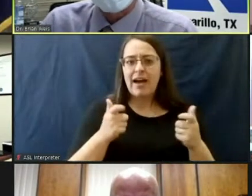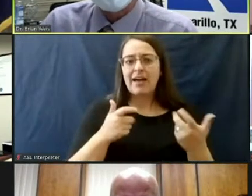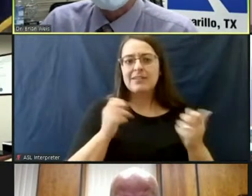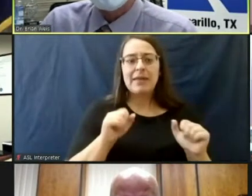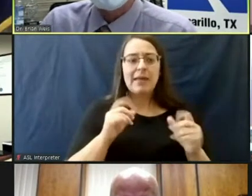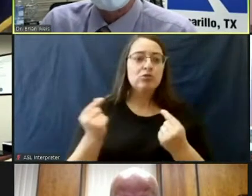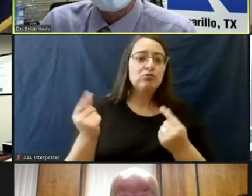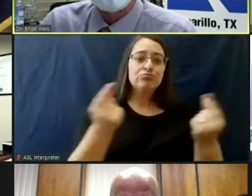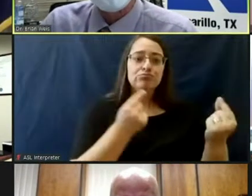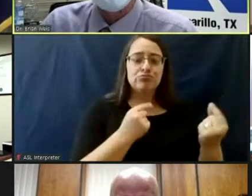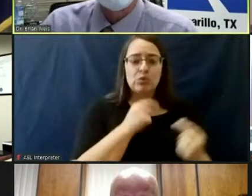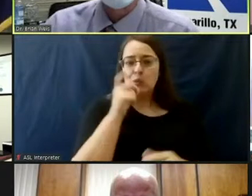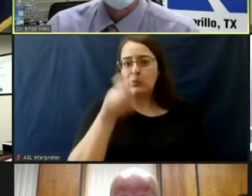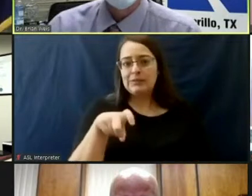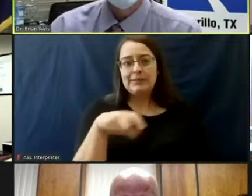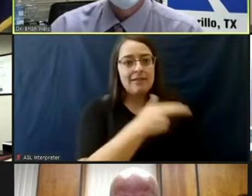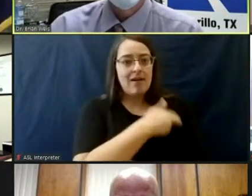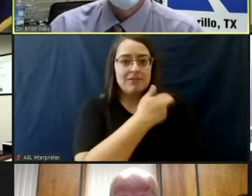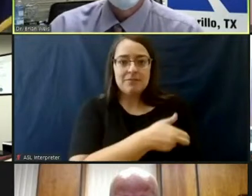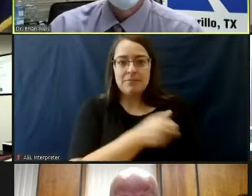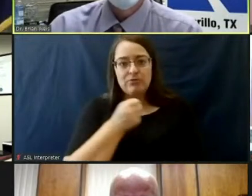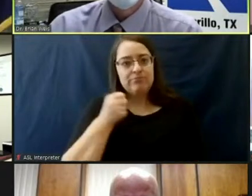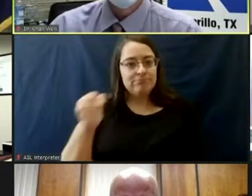hospitalized. So that's still very encouraging.